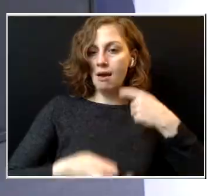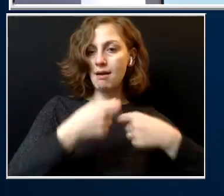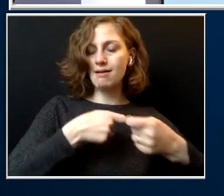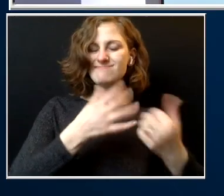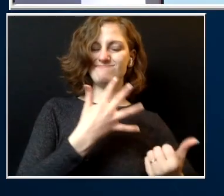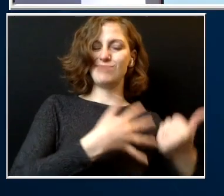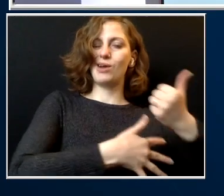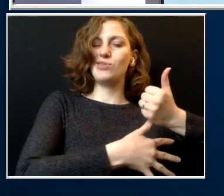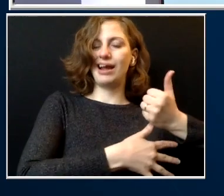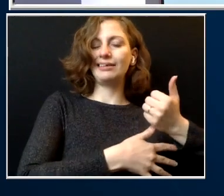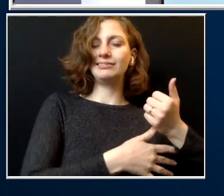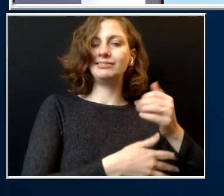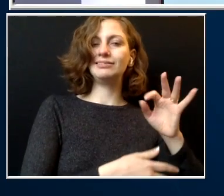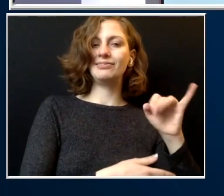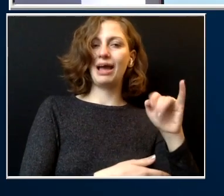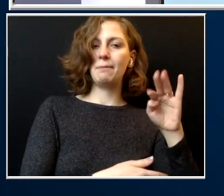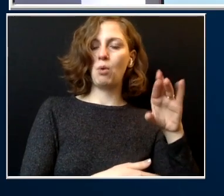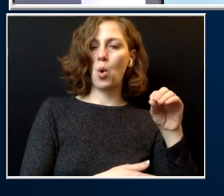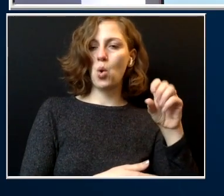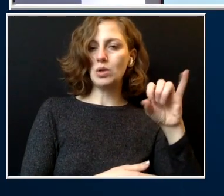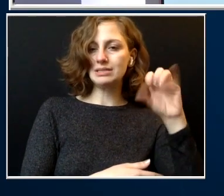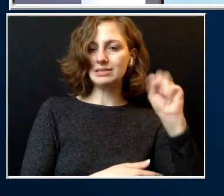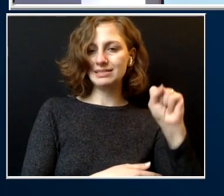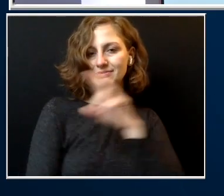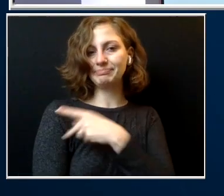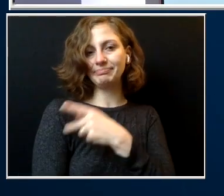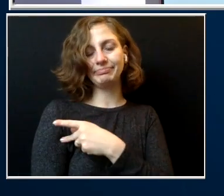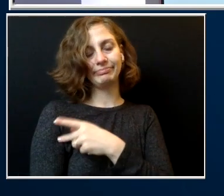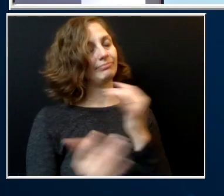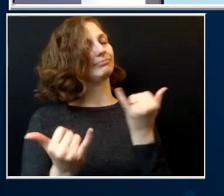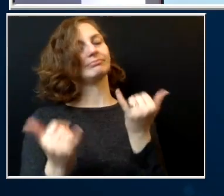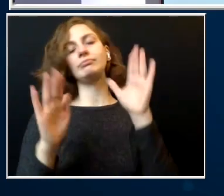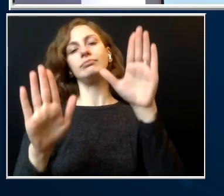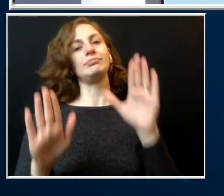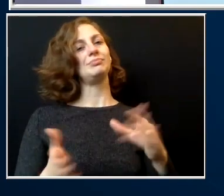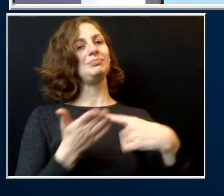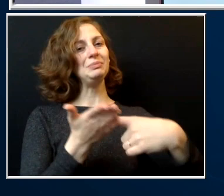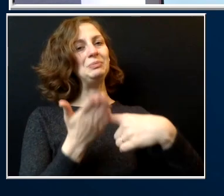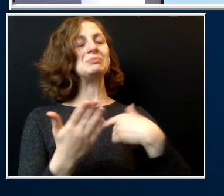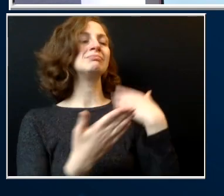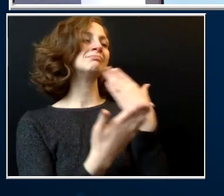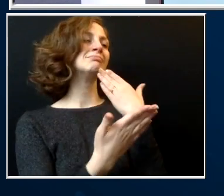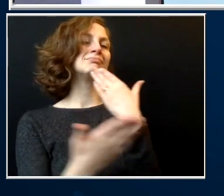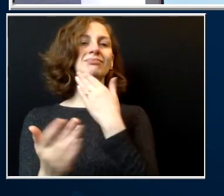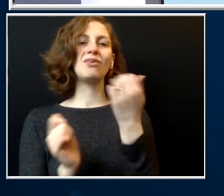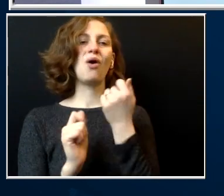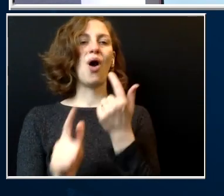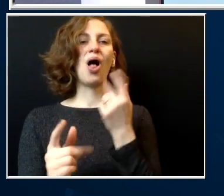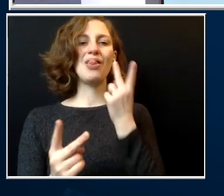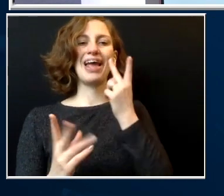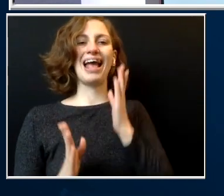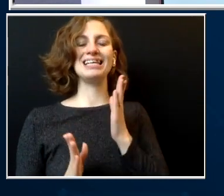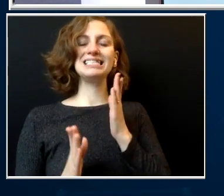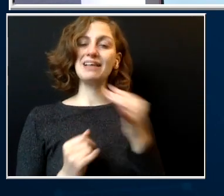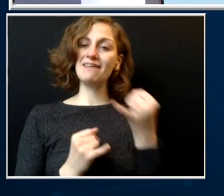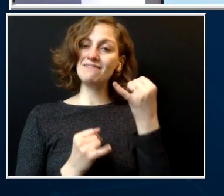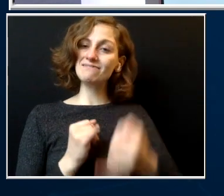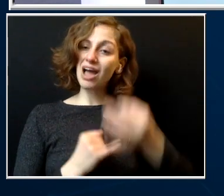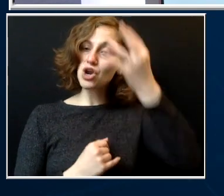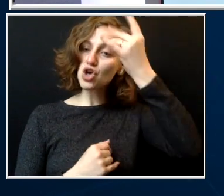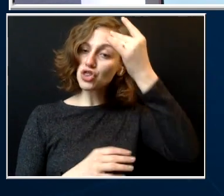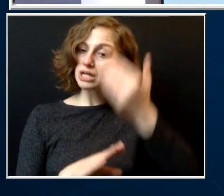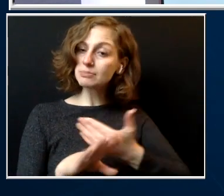this has been a great discussion today, and I'm grateful to all of our guests for being here. I want to hear final thoughts before we go. Madonna, first of